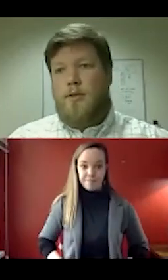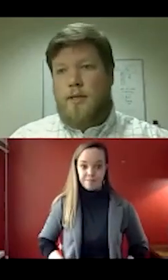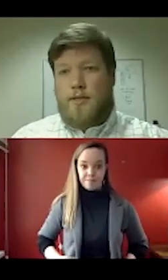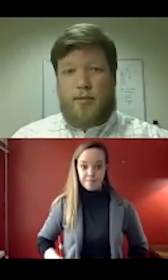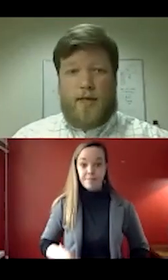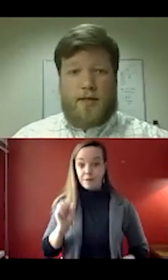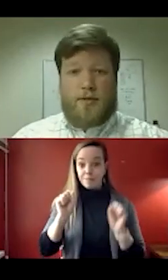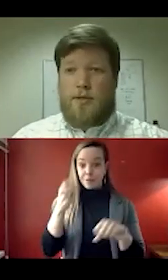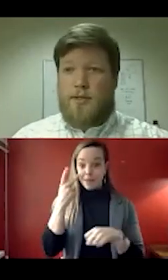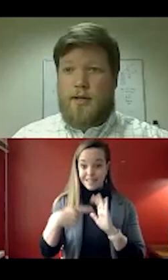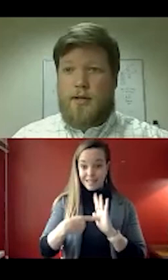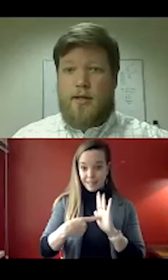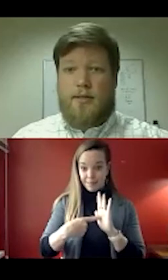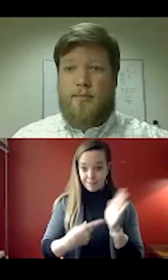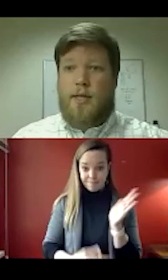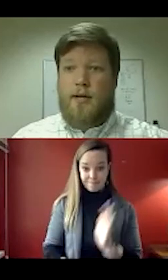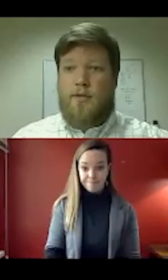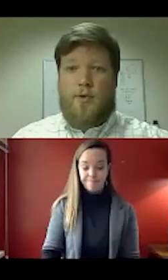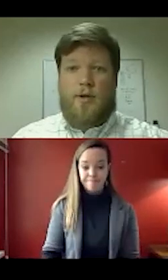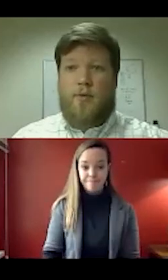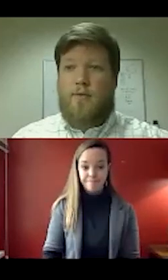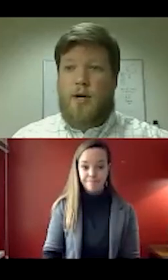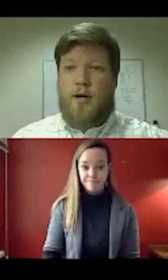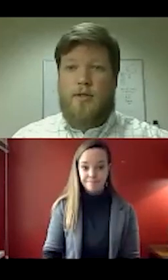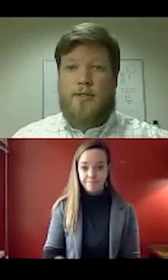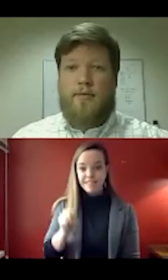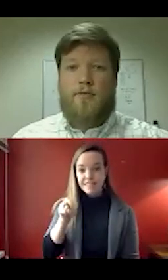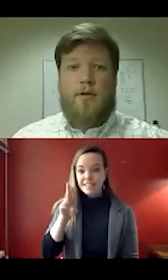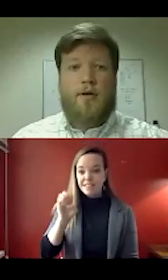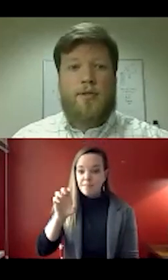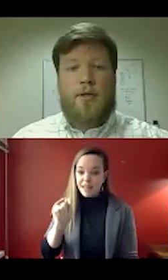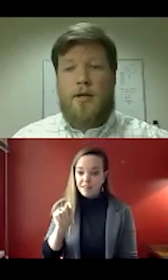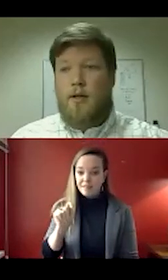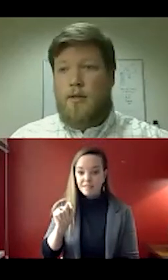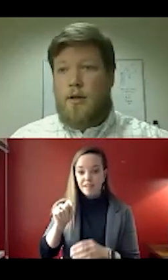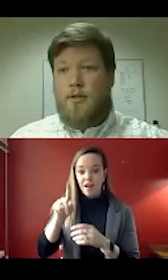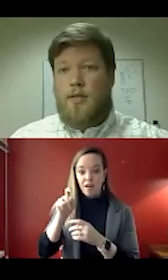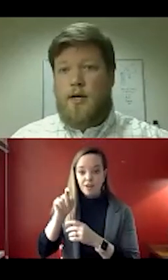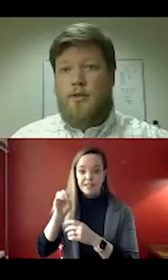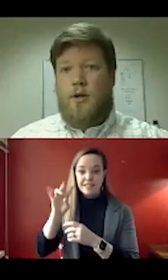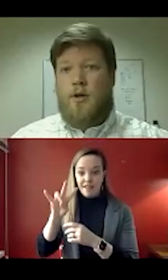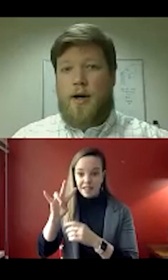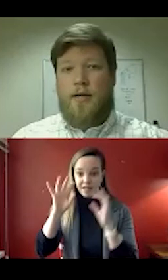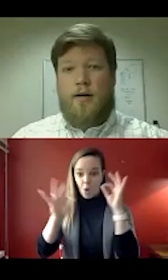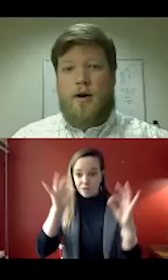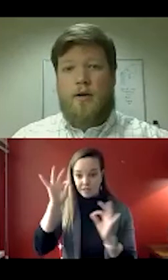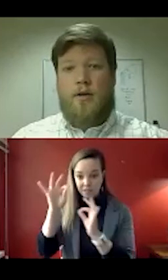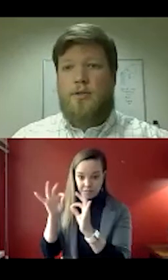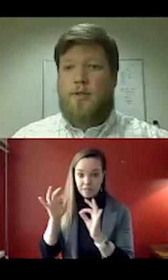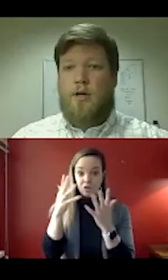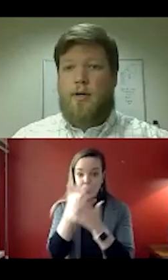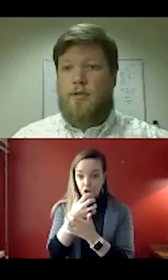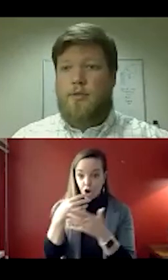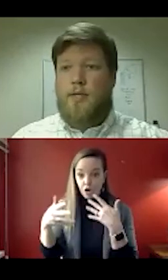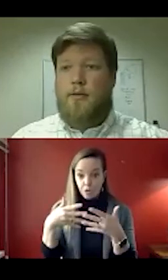You can see an example of that here. So this is a subset of a Twitter network of about 107 different nodes. The nodes that are dark gray are nodes